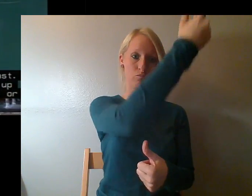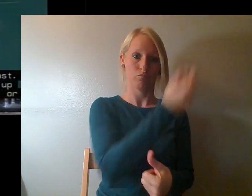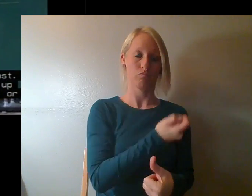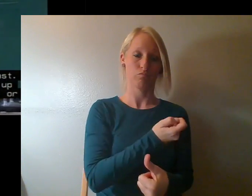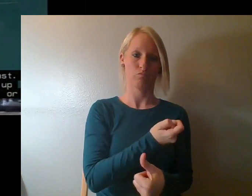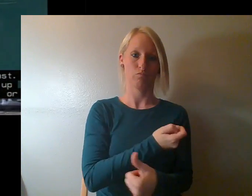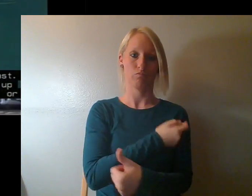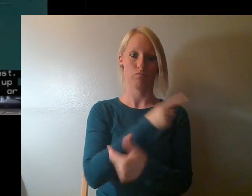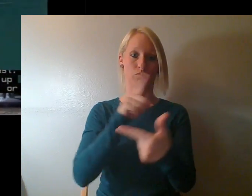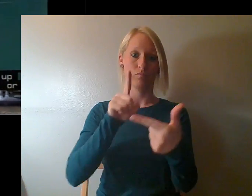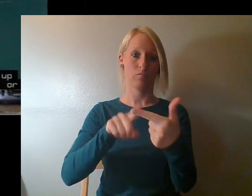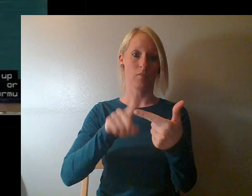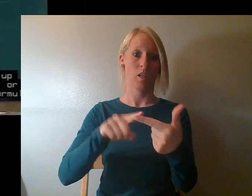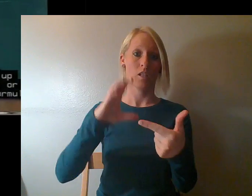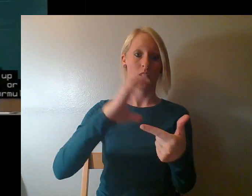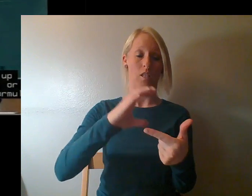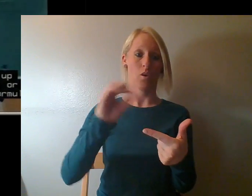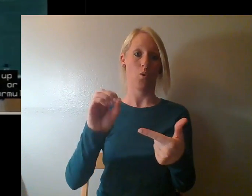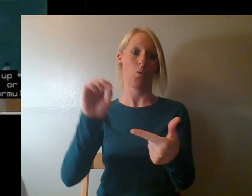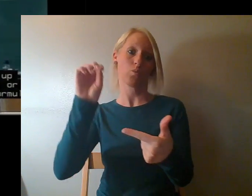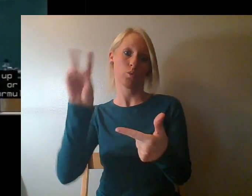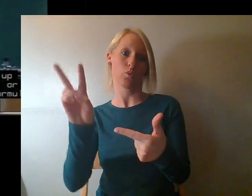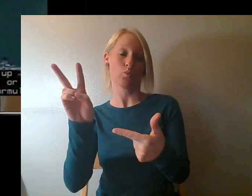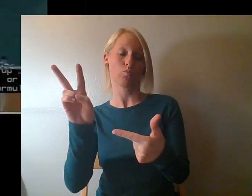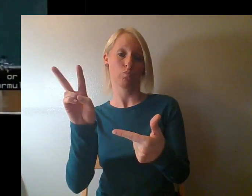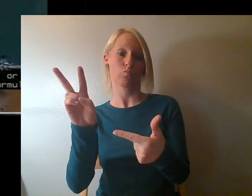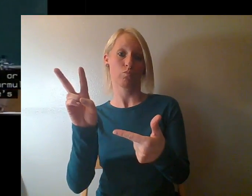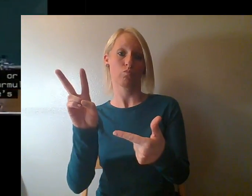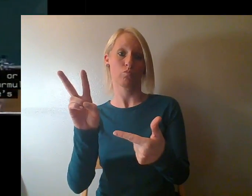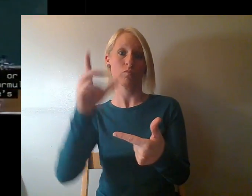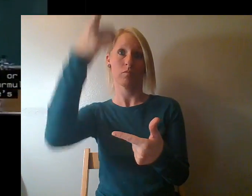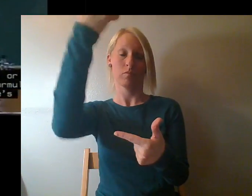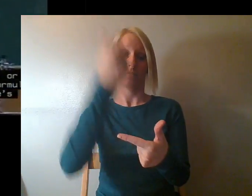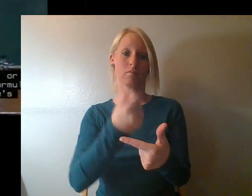carbon dioxide, or CO2, that's the chemical formula for it,